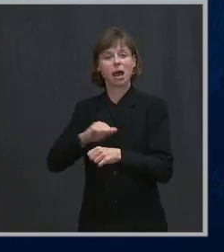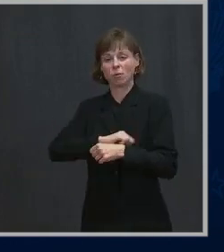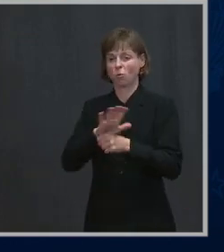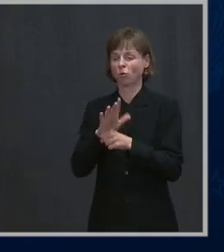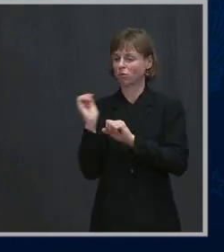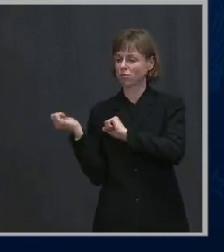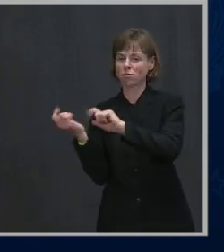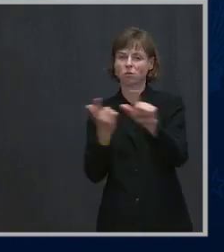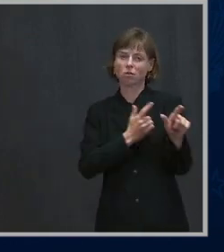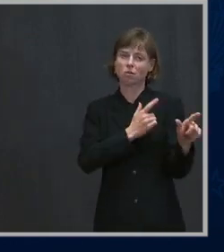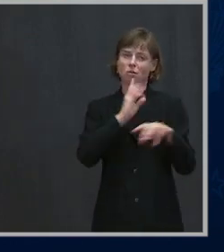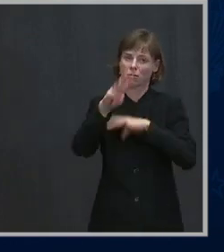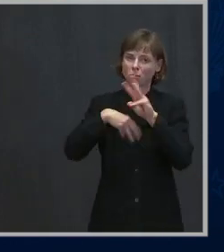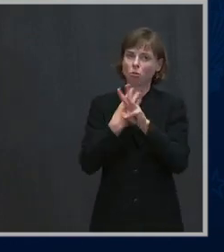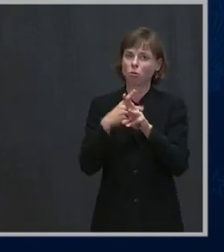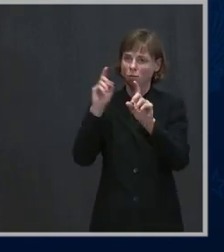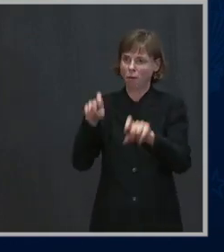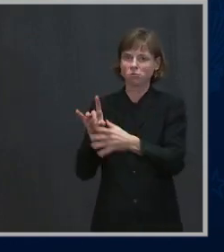cooperation